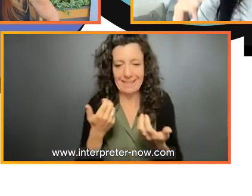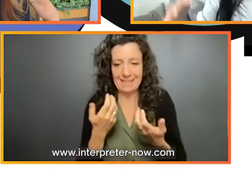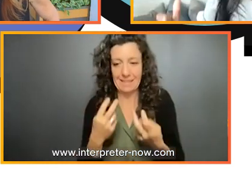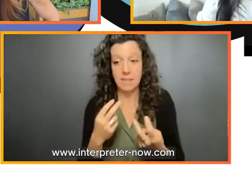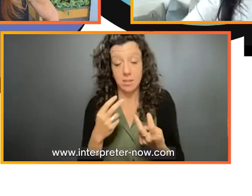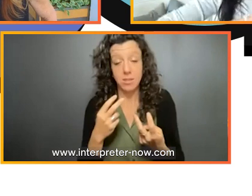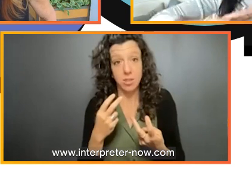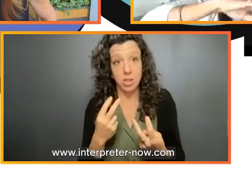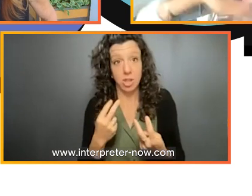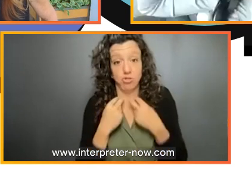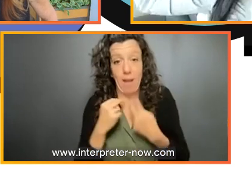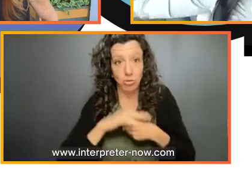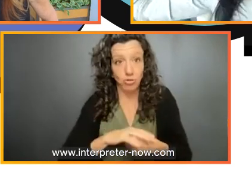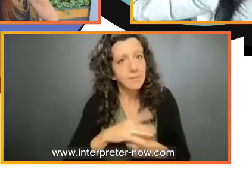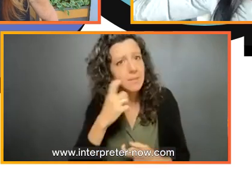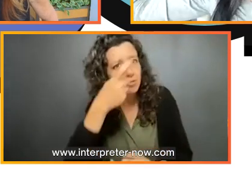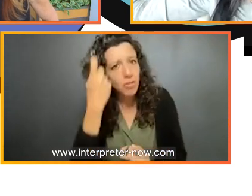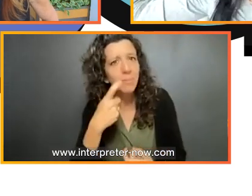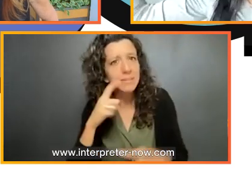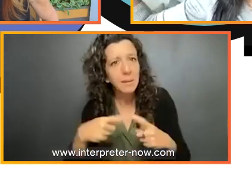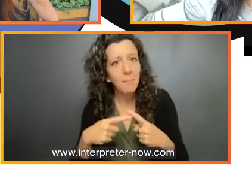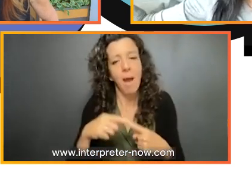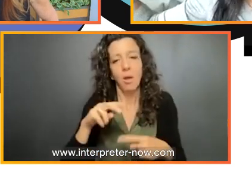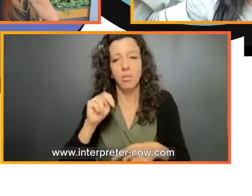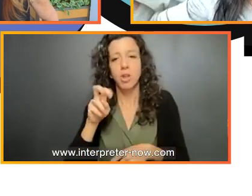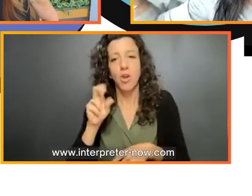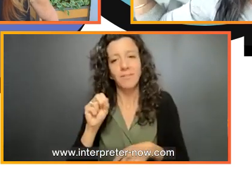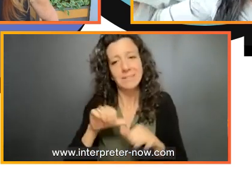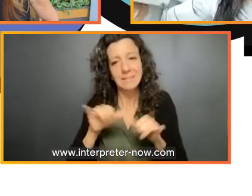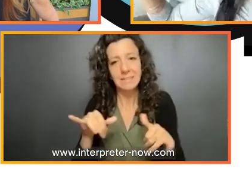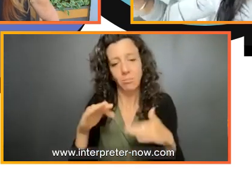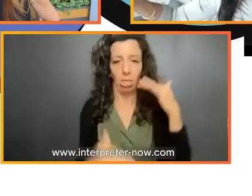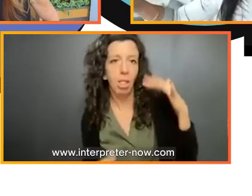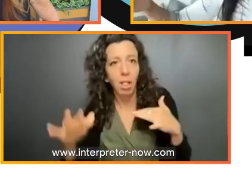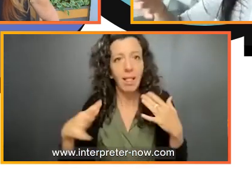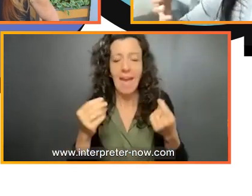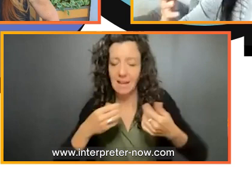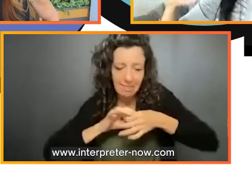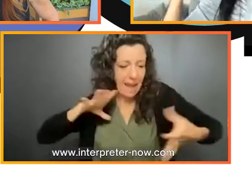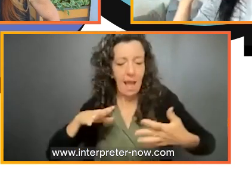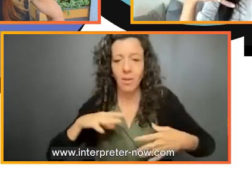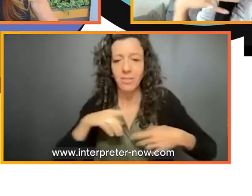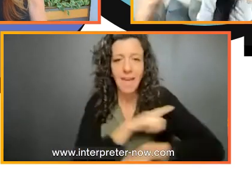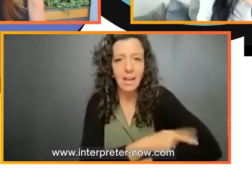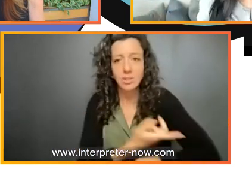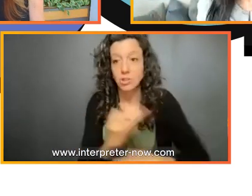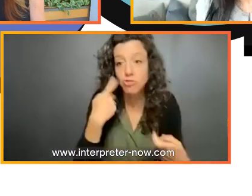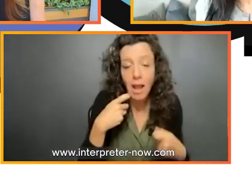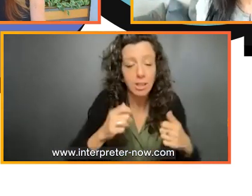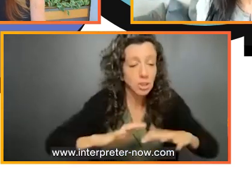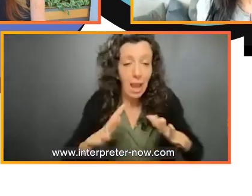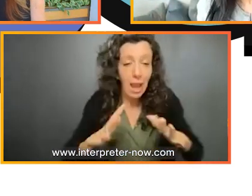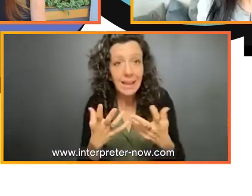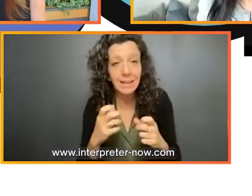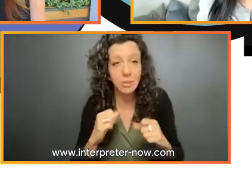that isn't controlled by, like literally letting the music and the drum beat take you over, rhythmic, like allowing myself to release